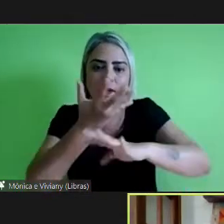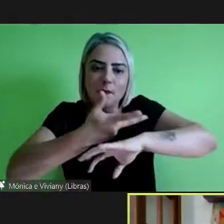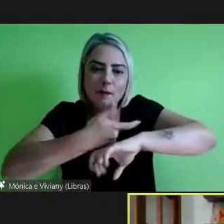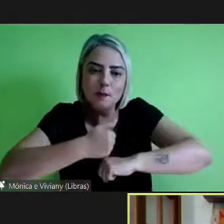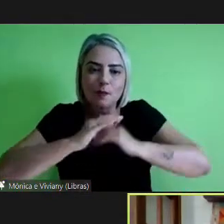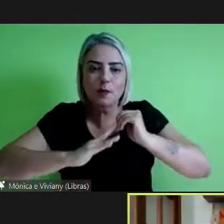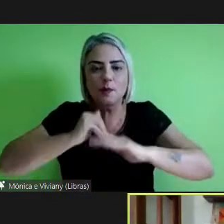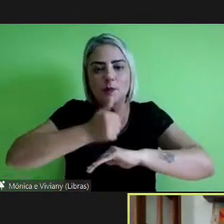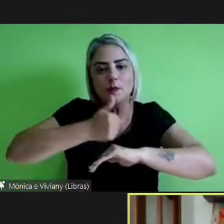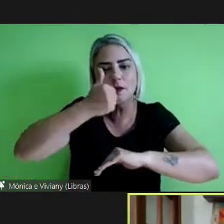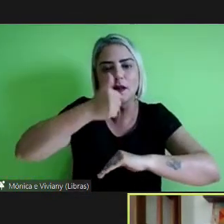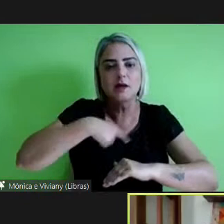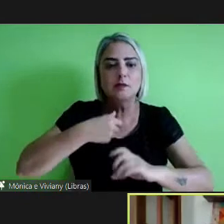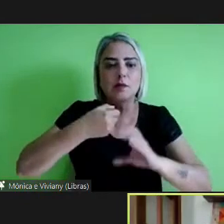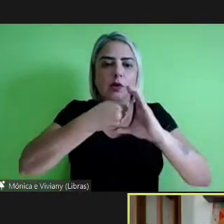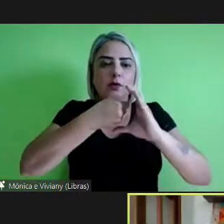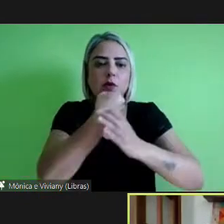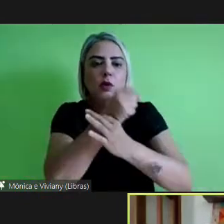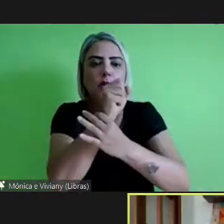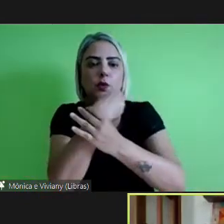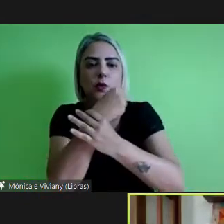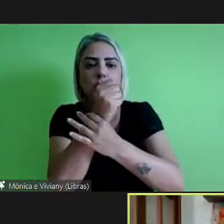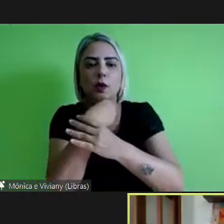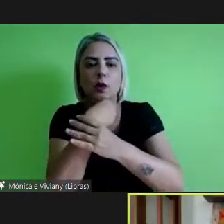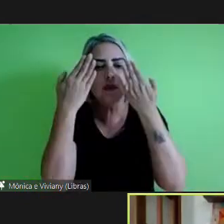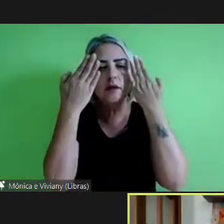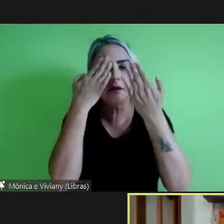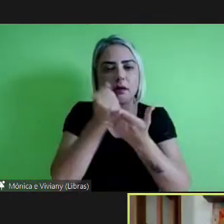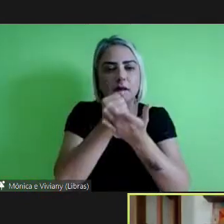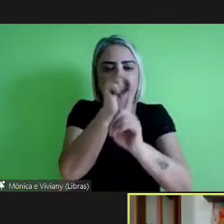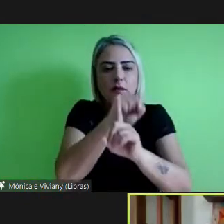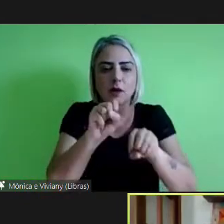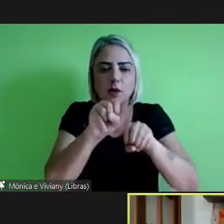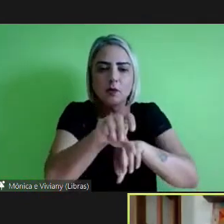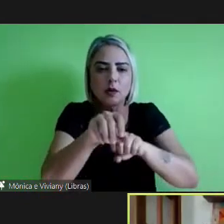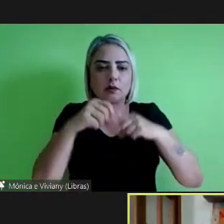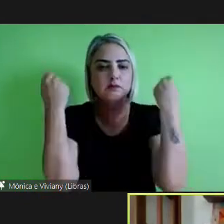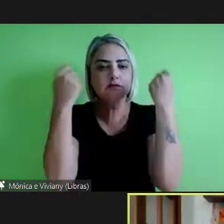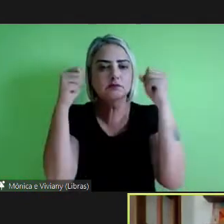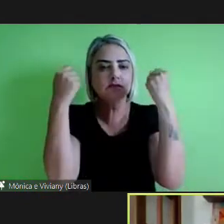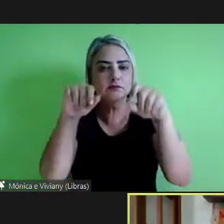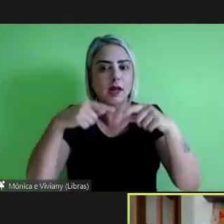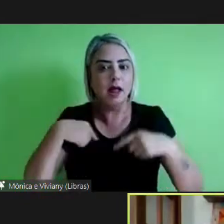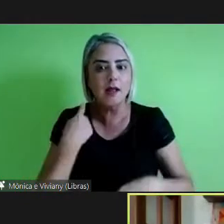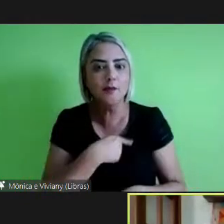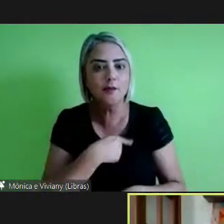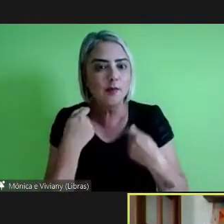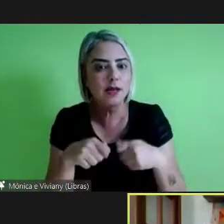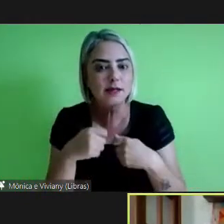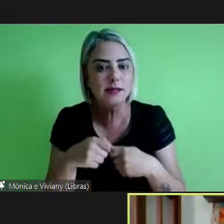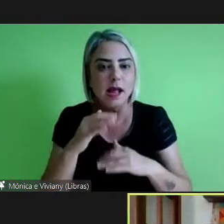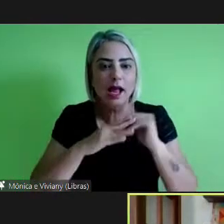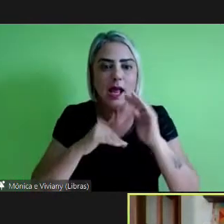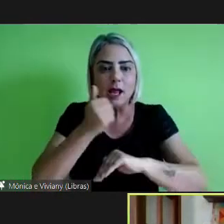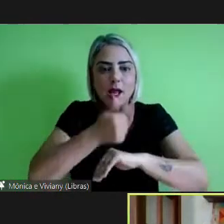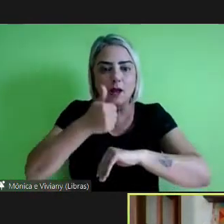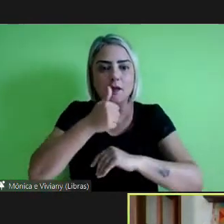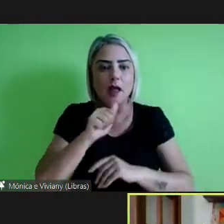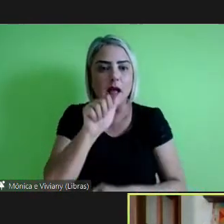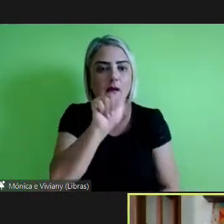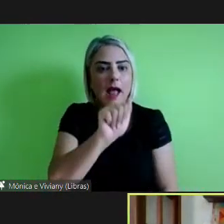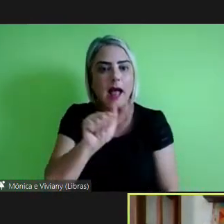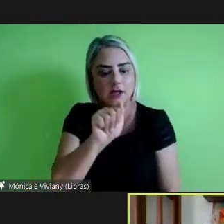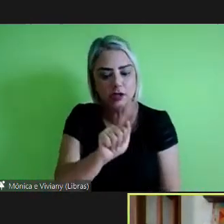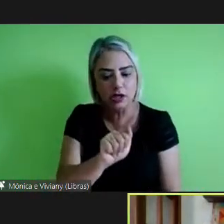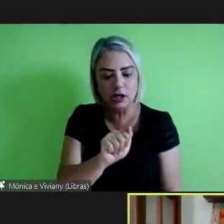the multi-professional team. We need the physical therapist, the psychologist, the physical educator. We need